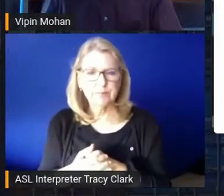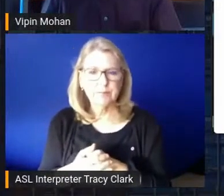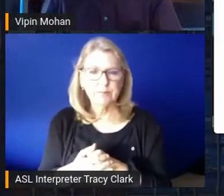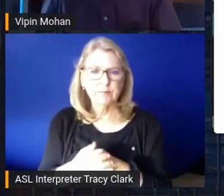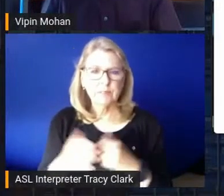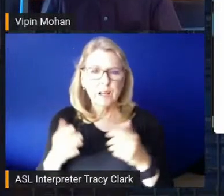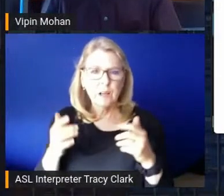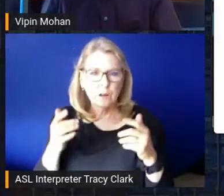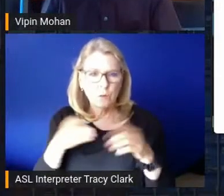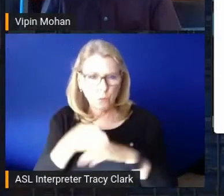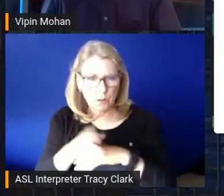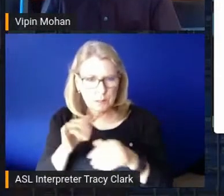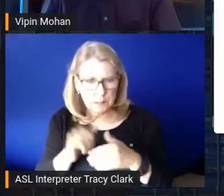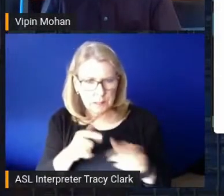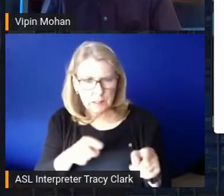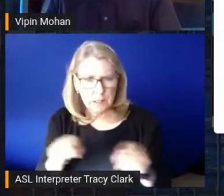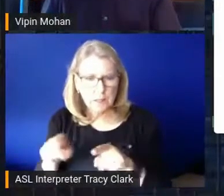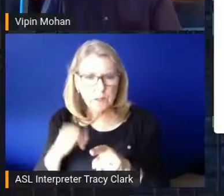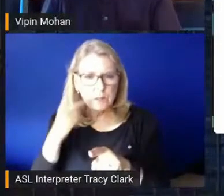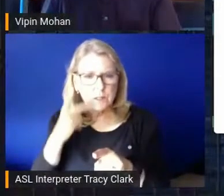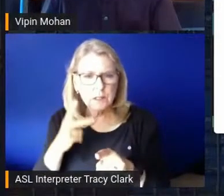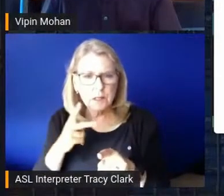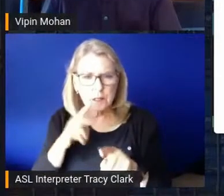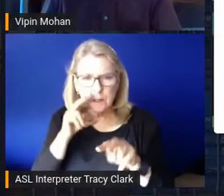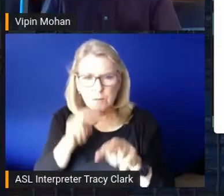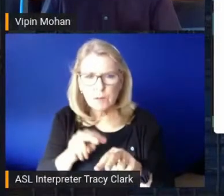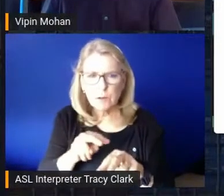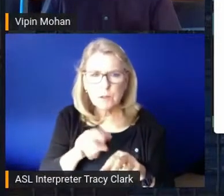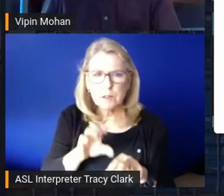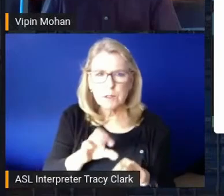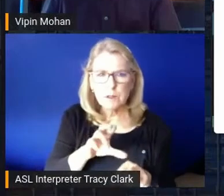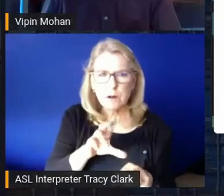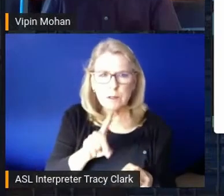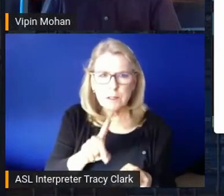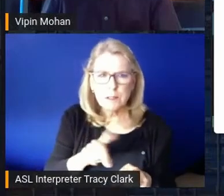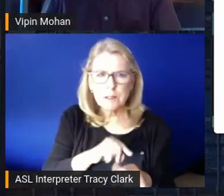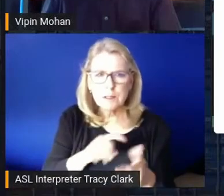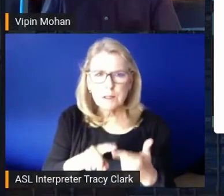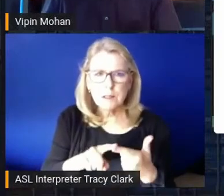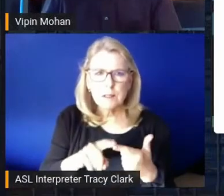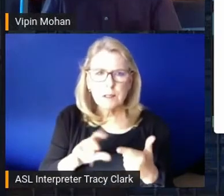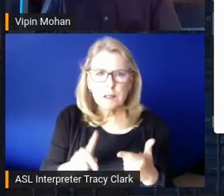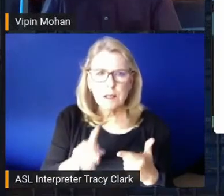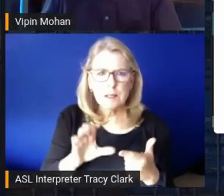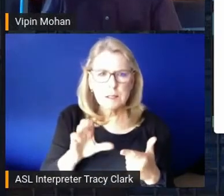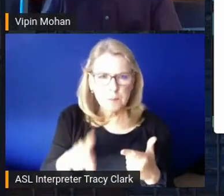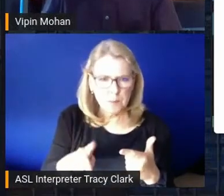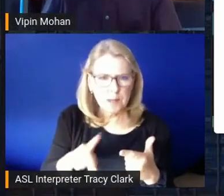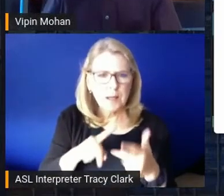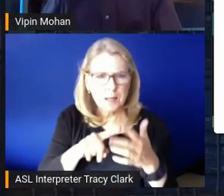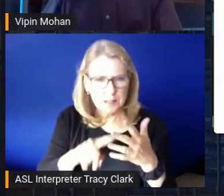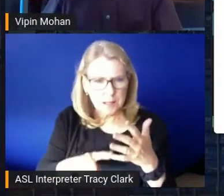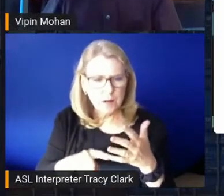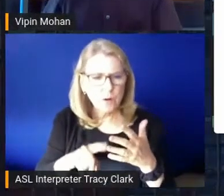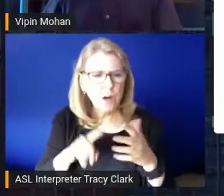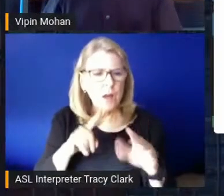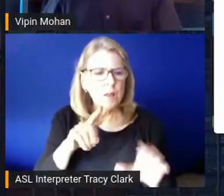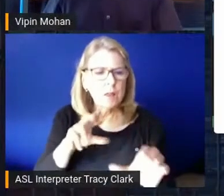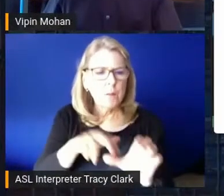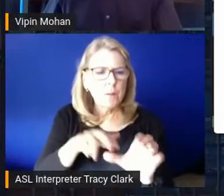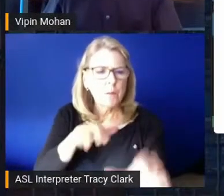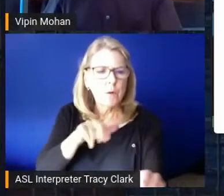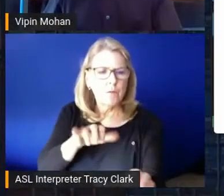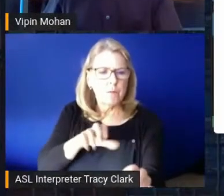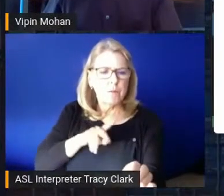API CRDs, like the vSphere machines, the KCP, would be moved back from the bootstrap cluster that we created